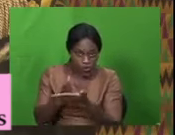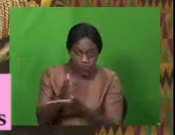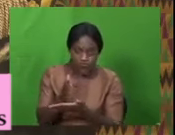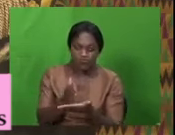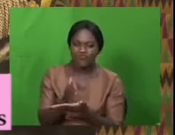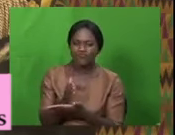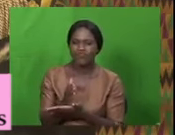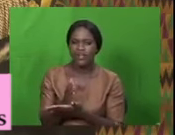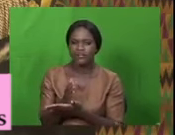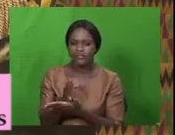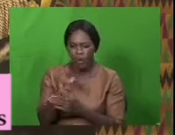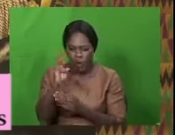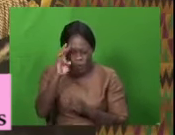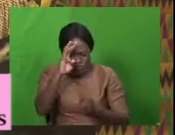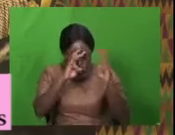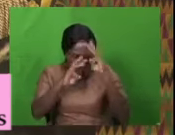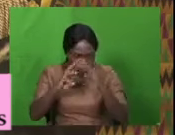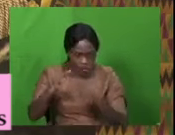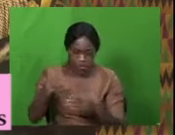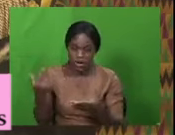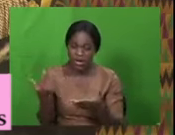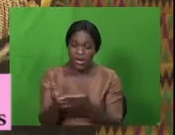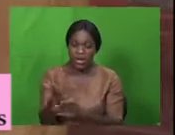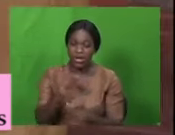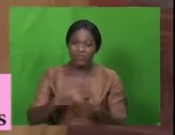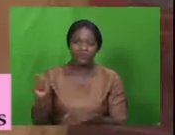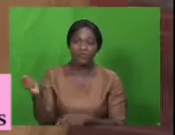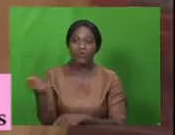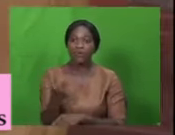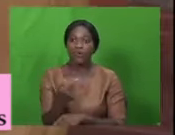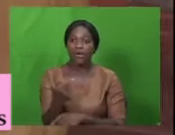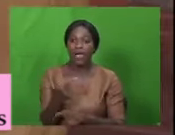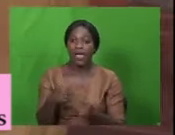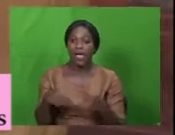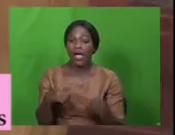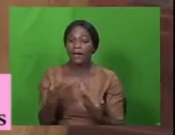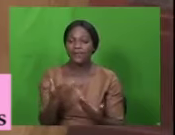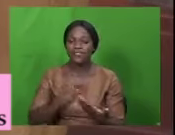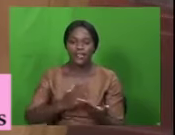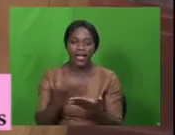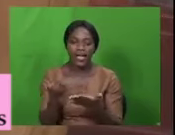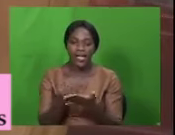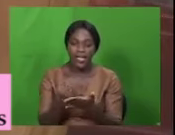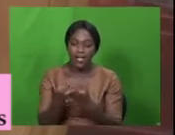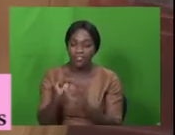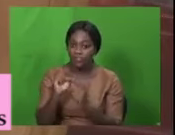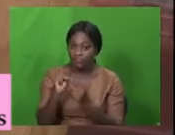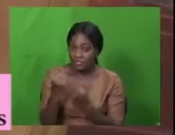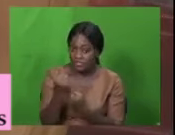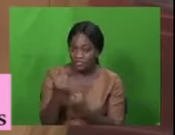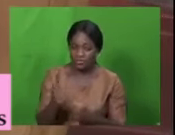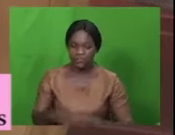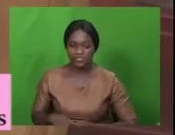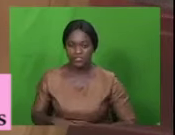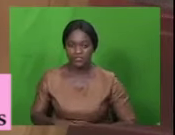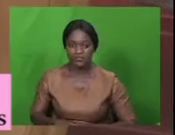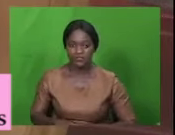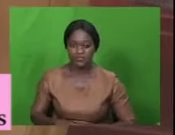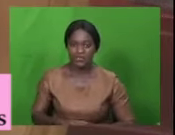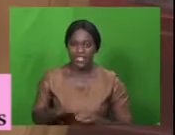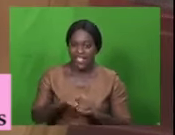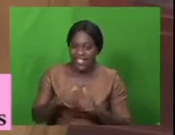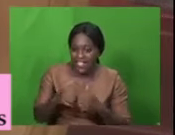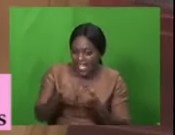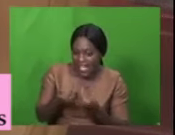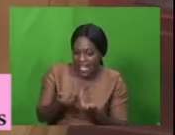the concerns of all Ghanaians is the gravity of the economic situation of our country and how we